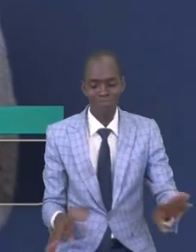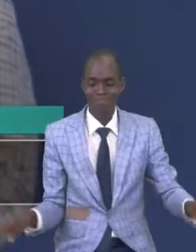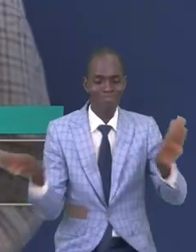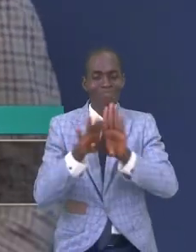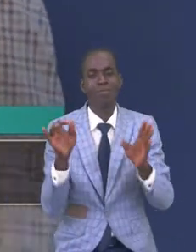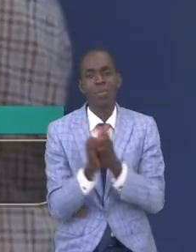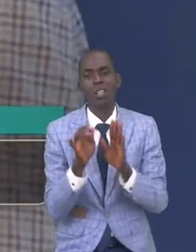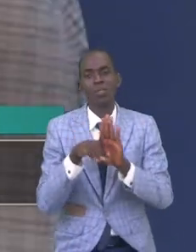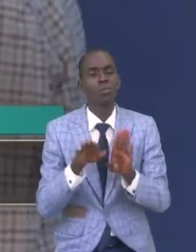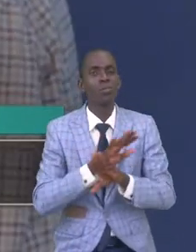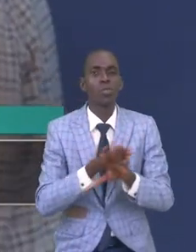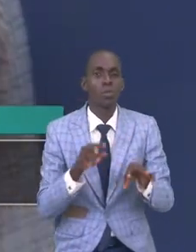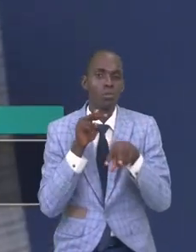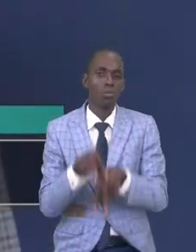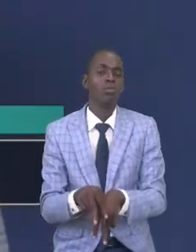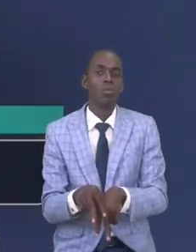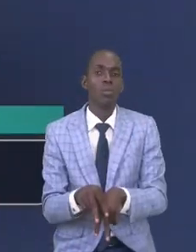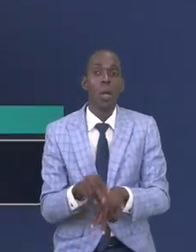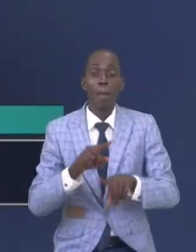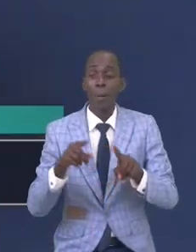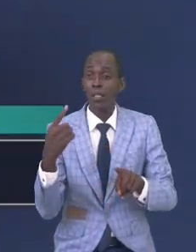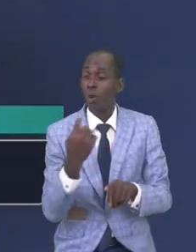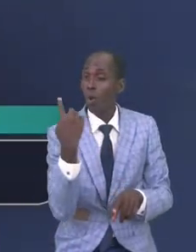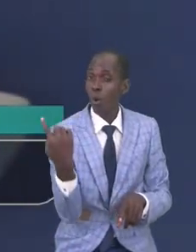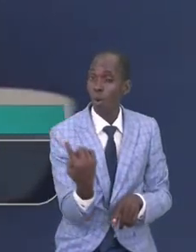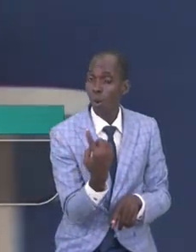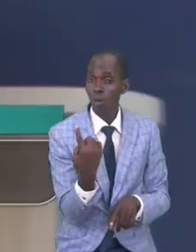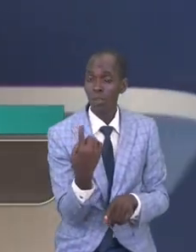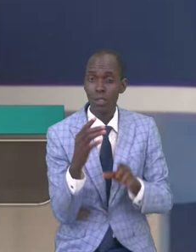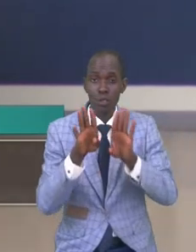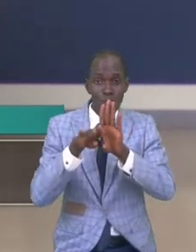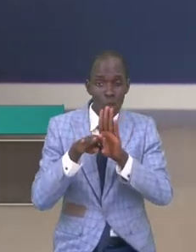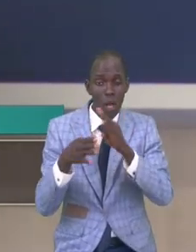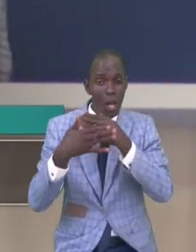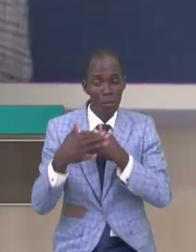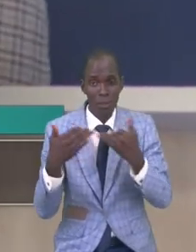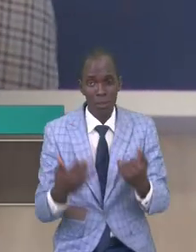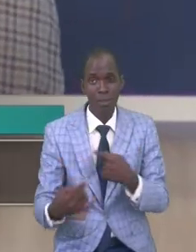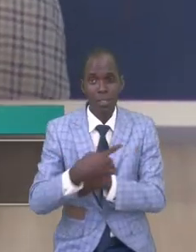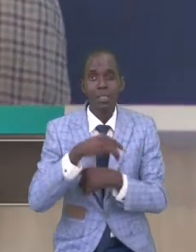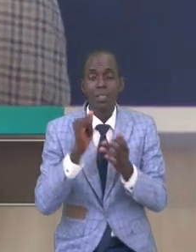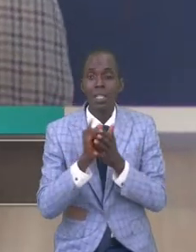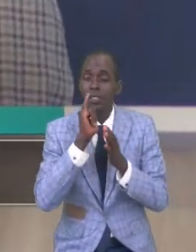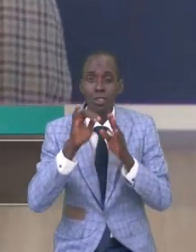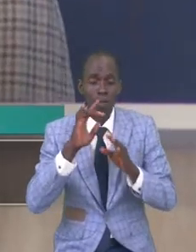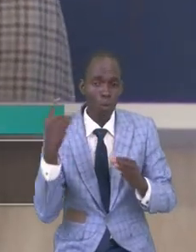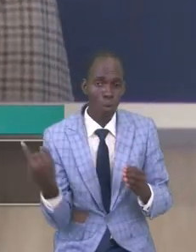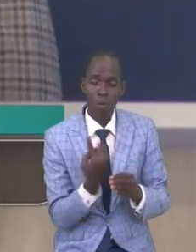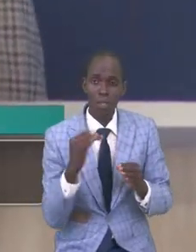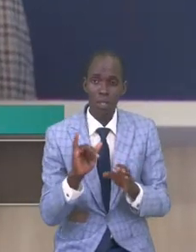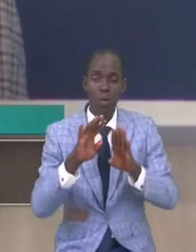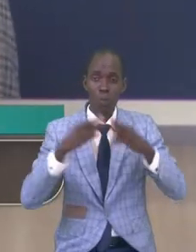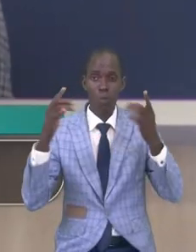But the only door after this day that is open to you now is the